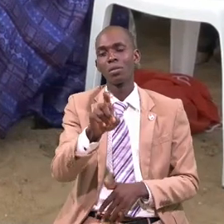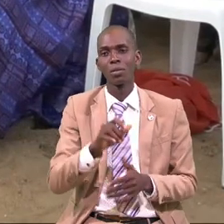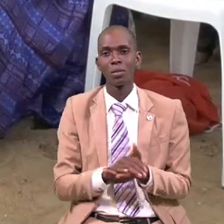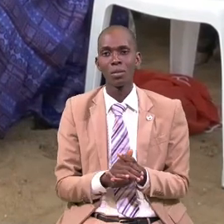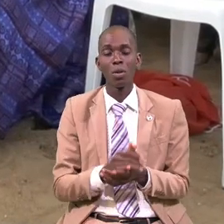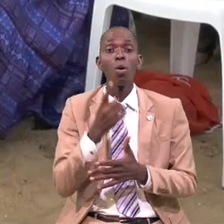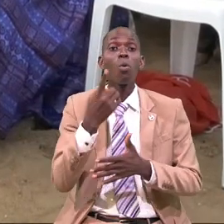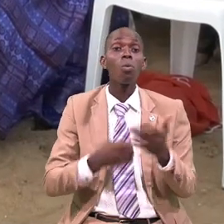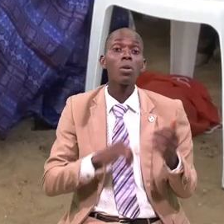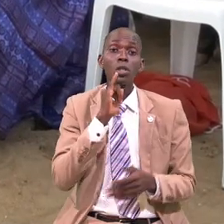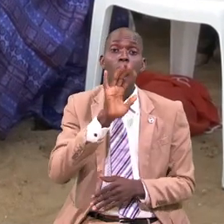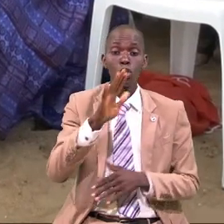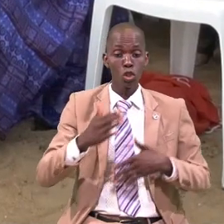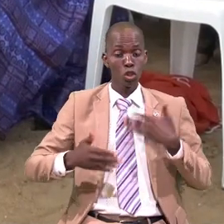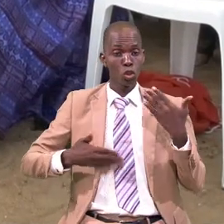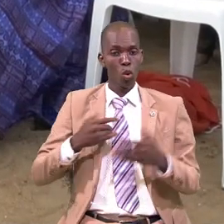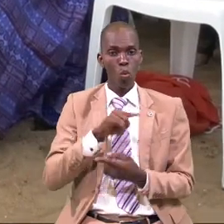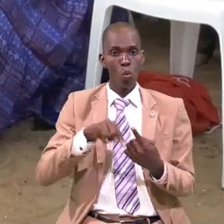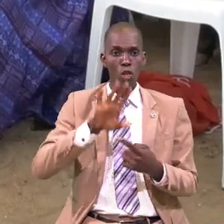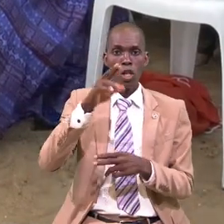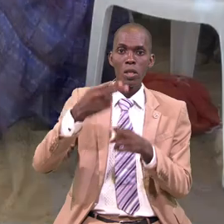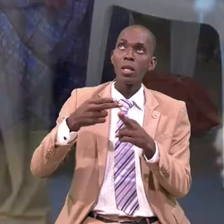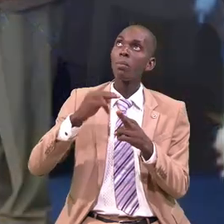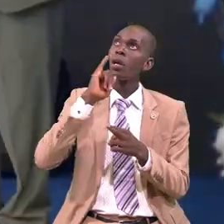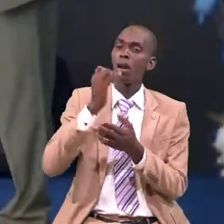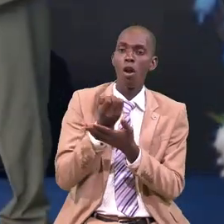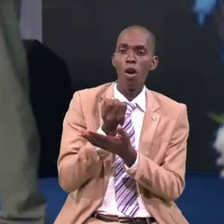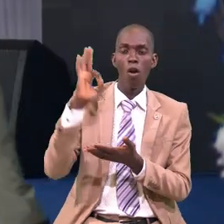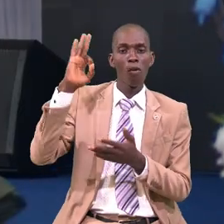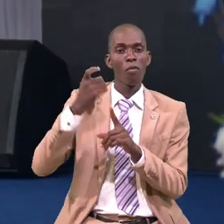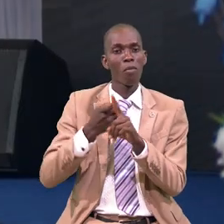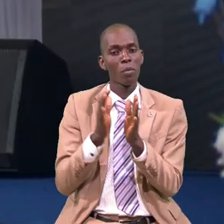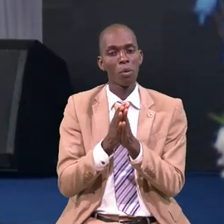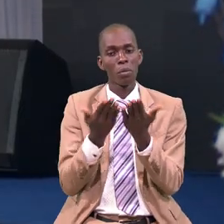What's the joy when your name is out of the book of life?